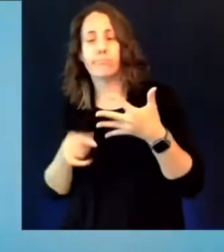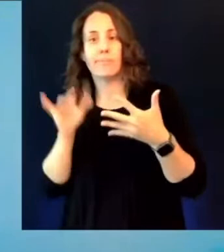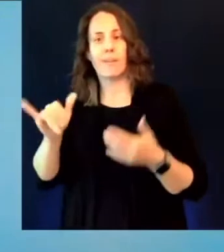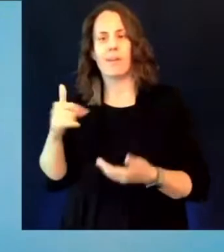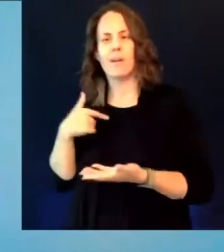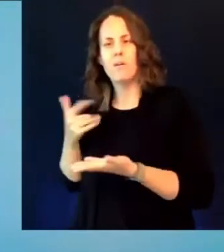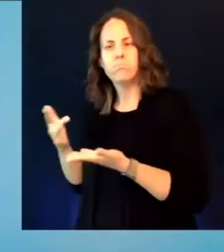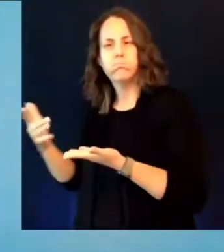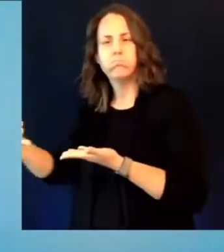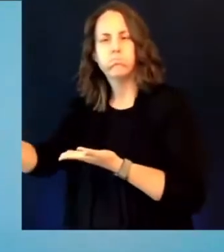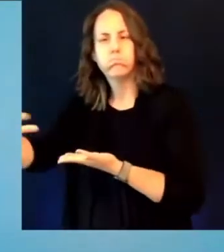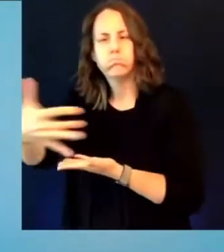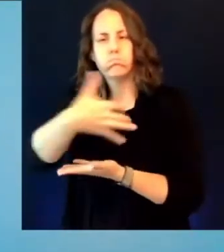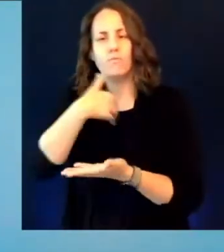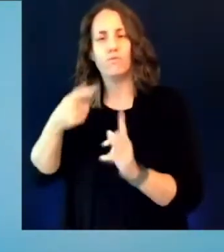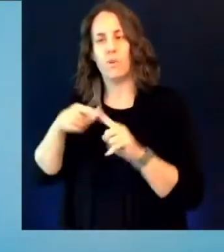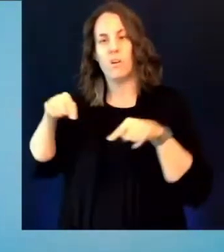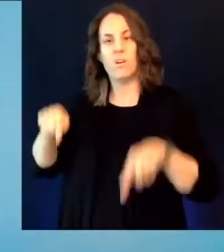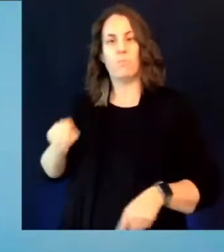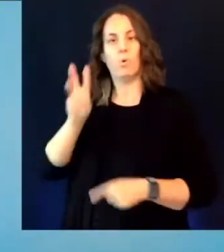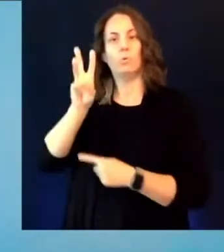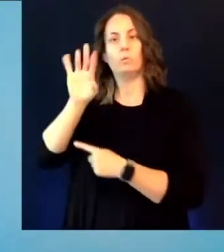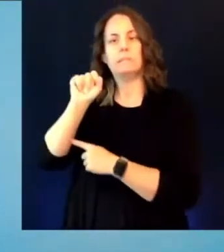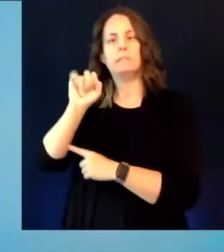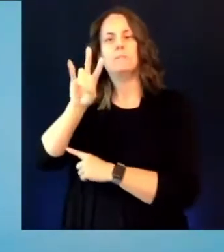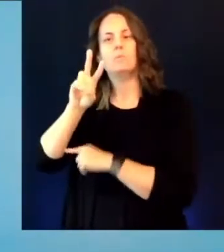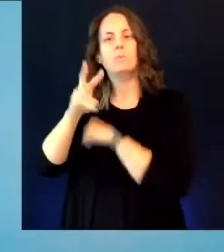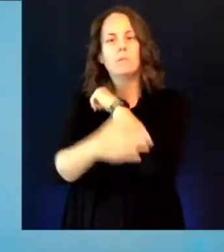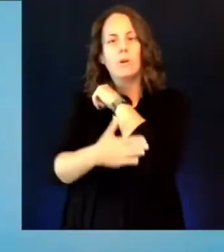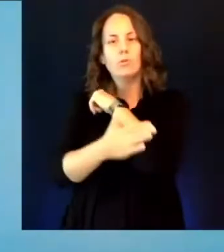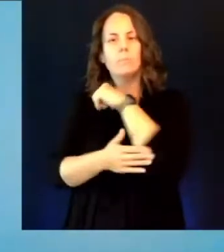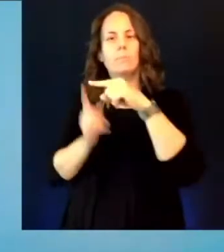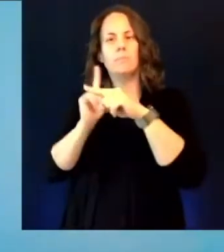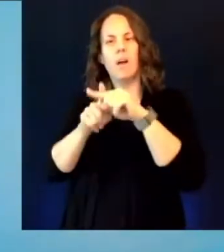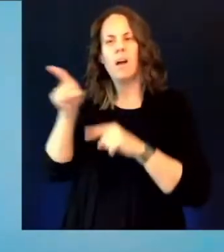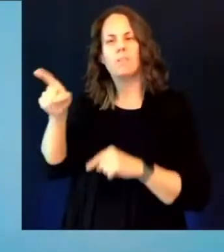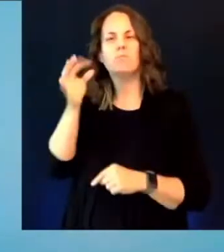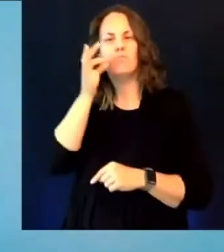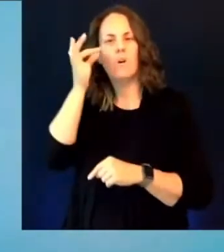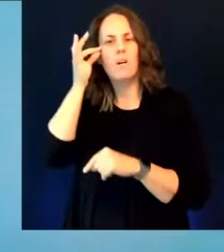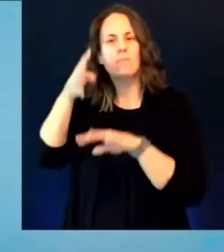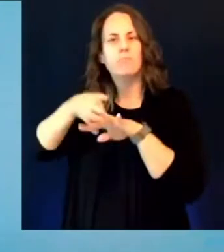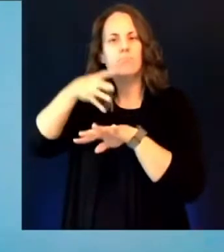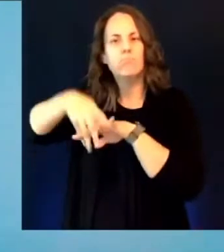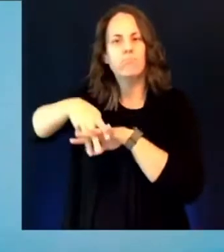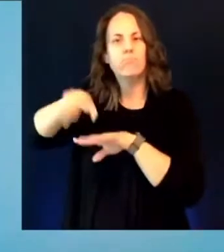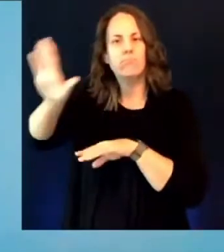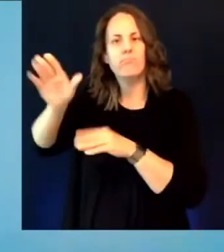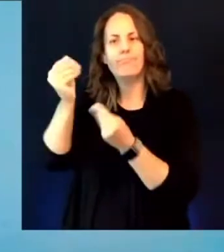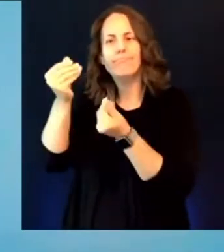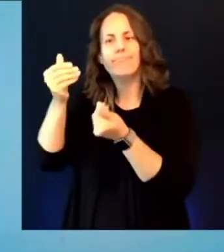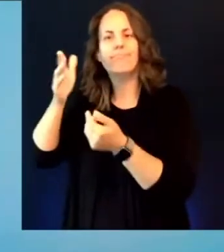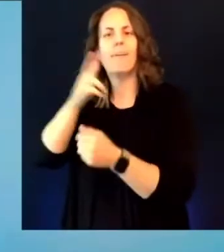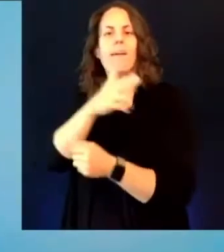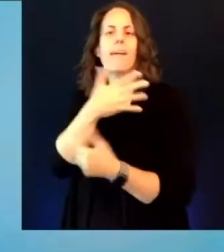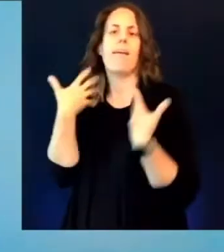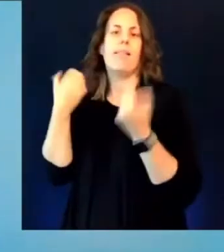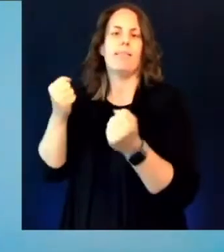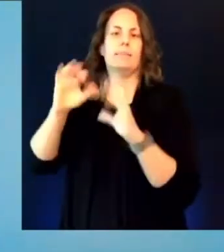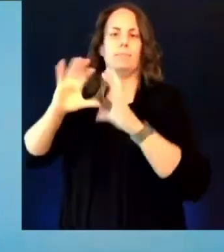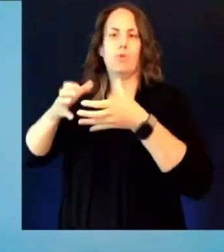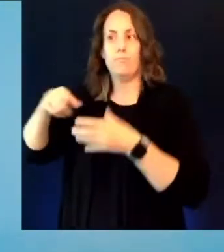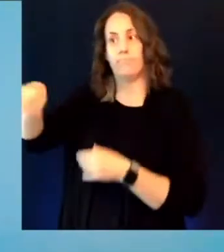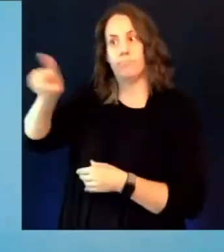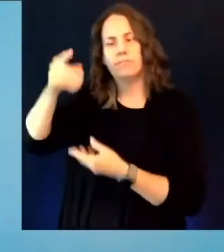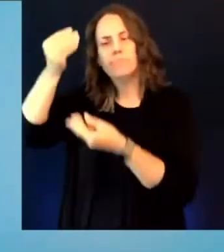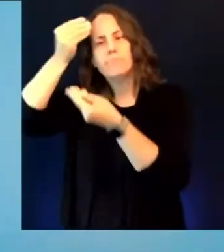to present the data in the most complete and meaningful way possible. Data is the tool that drives decisions for public health, and it has